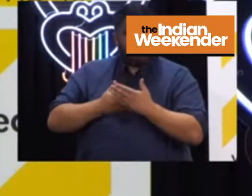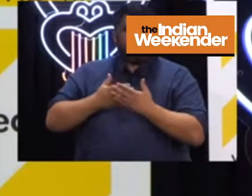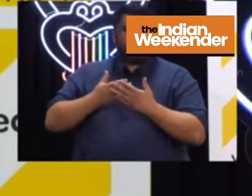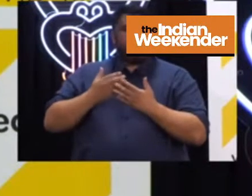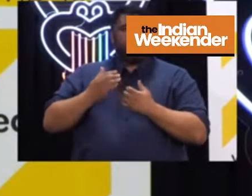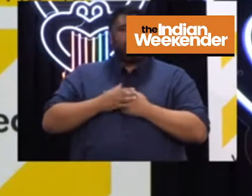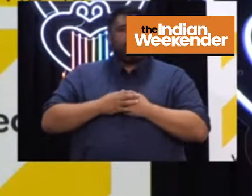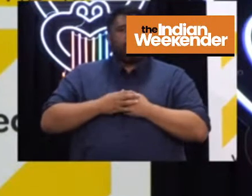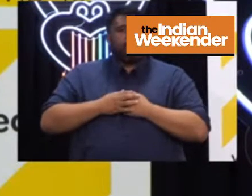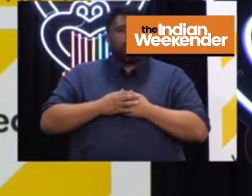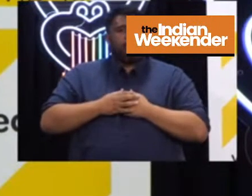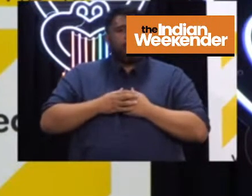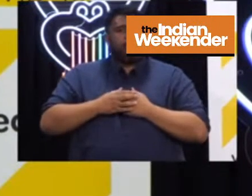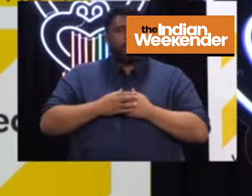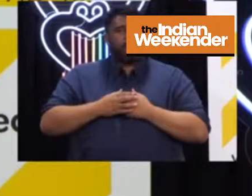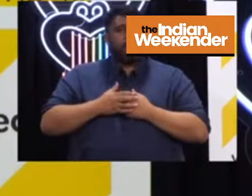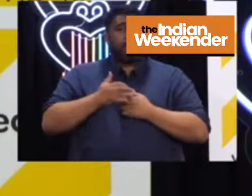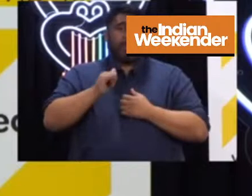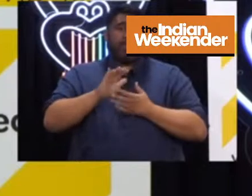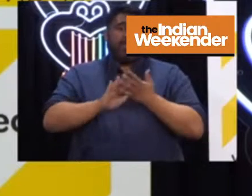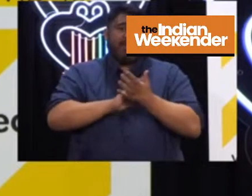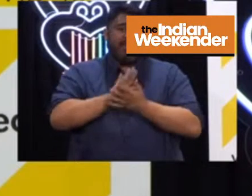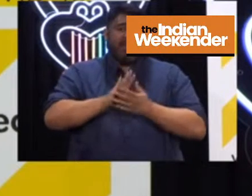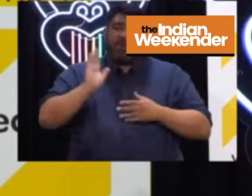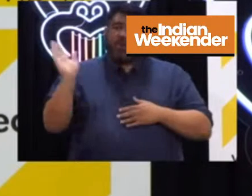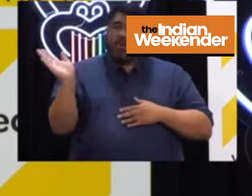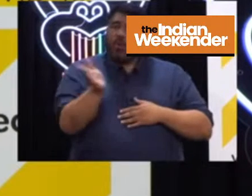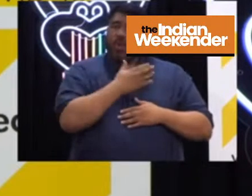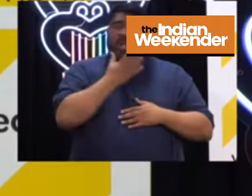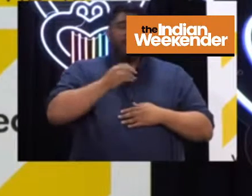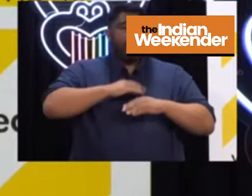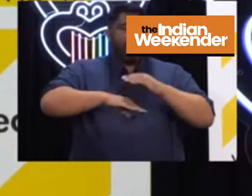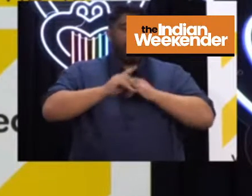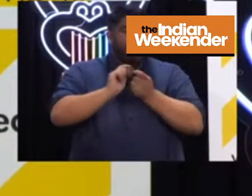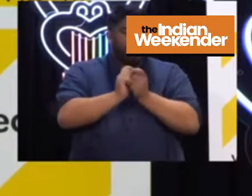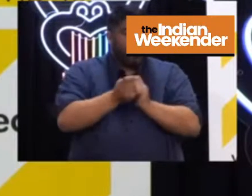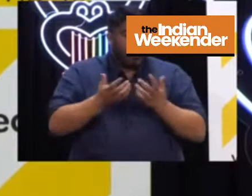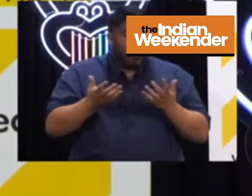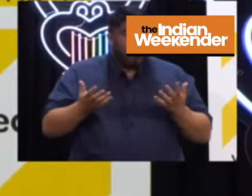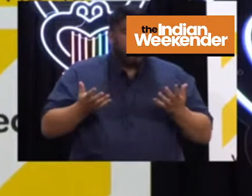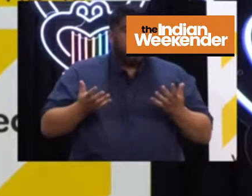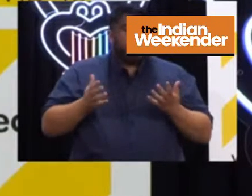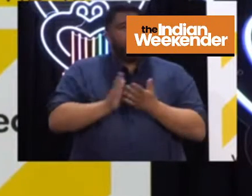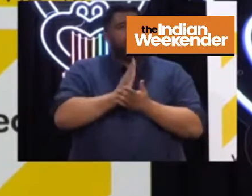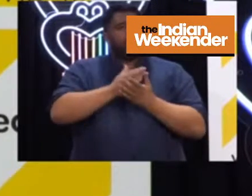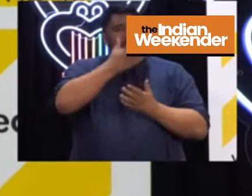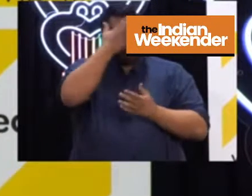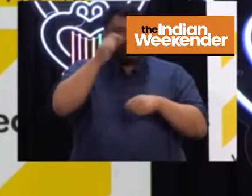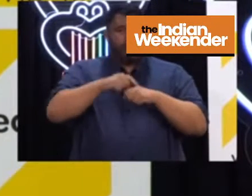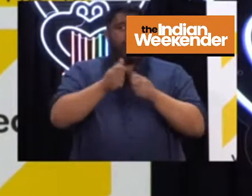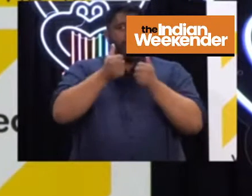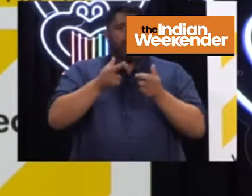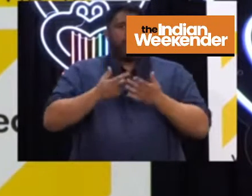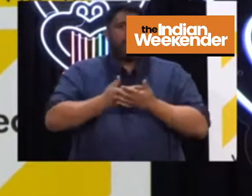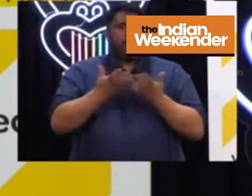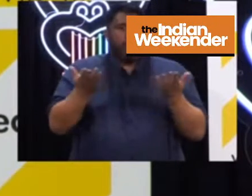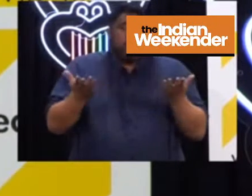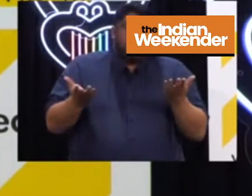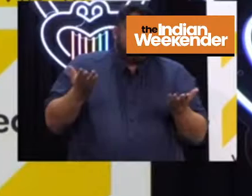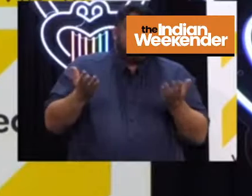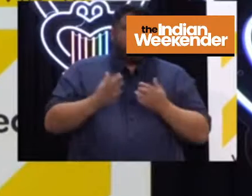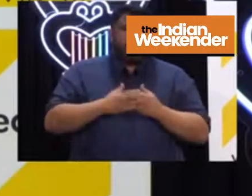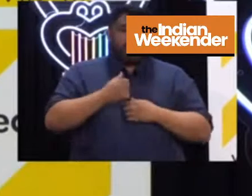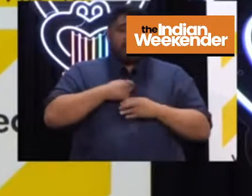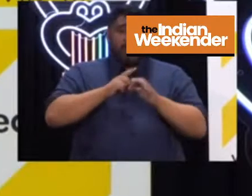certainty? It might take an ask on behalf of all of us around the way we behave or what we do, but let's see if there are those measures that we can apply. So that's the active question